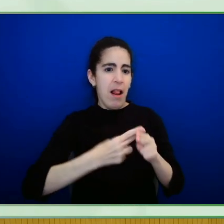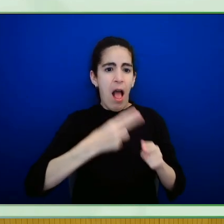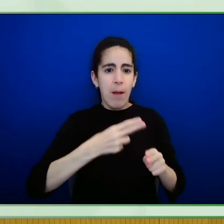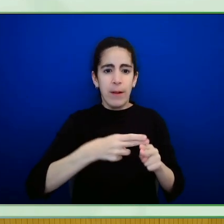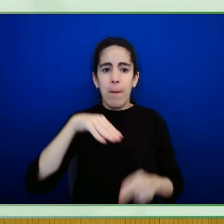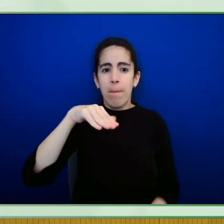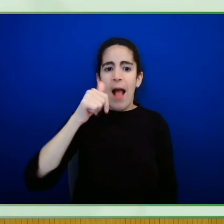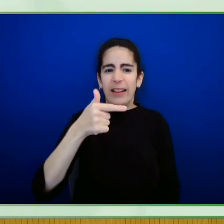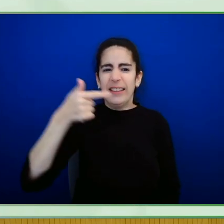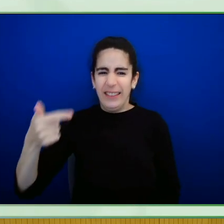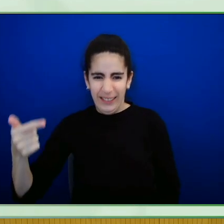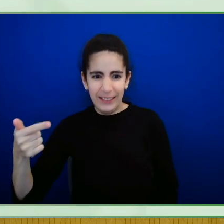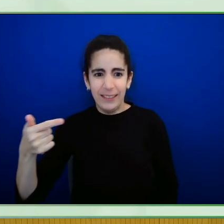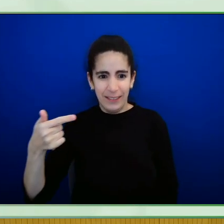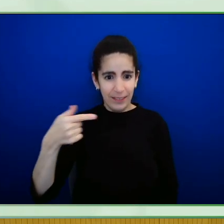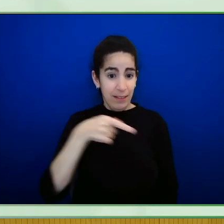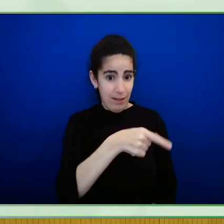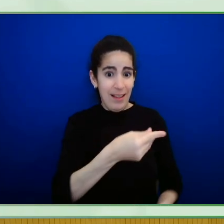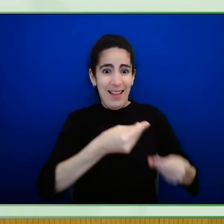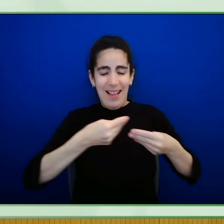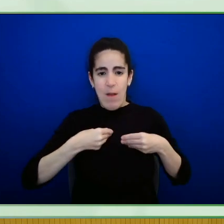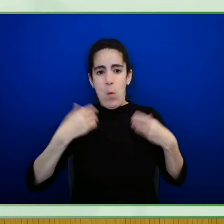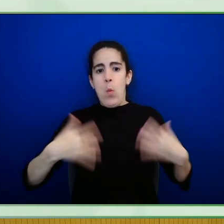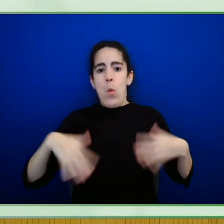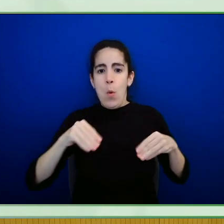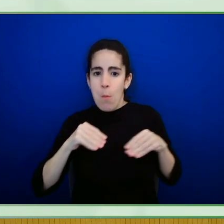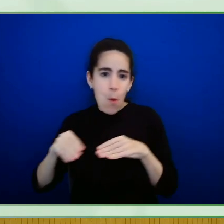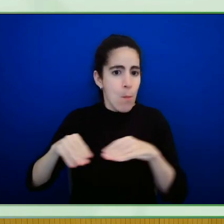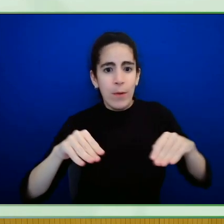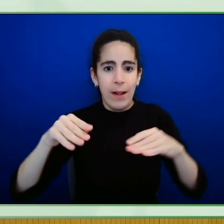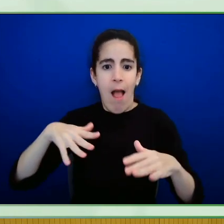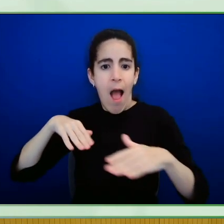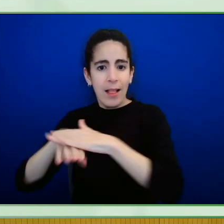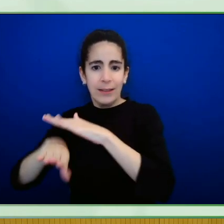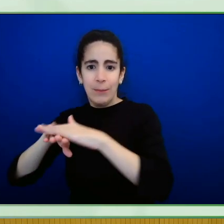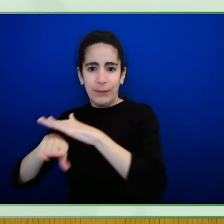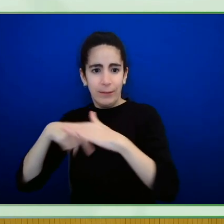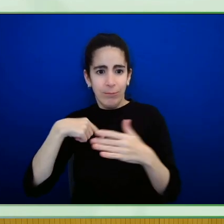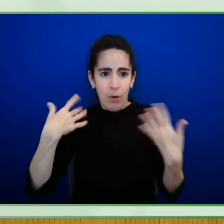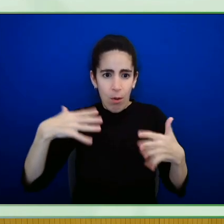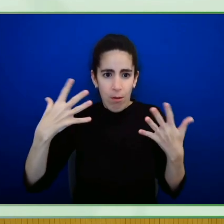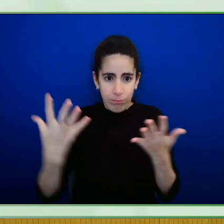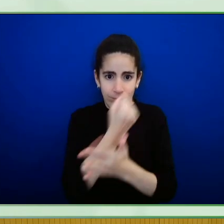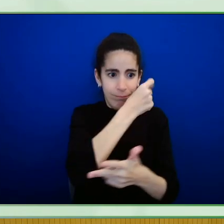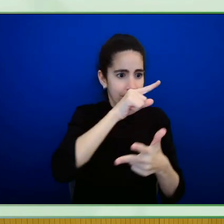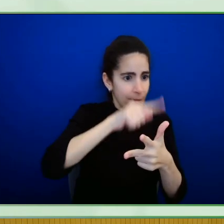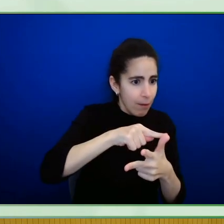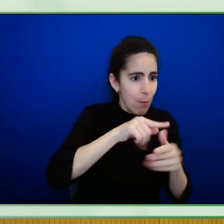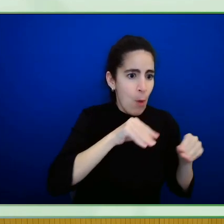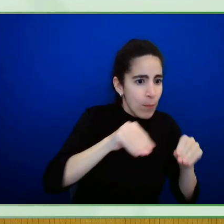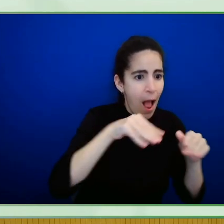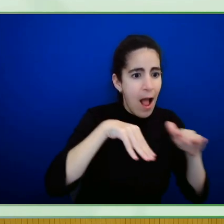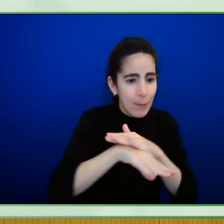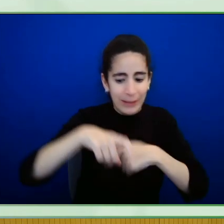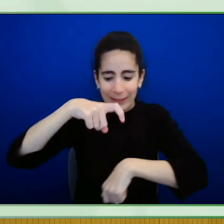and when I had all these three, I could work. So now I can be also independent economically. I can be an